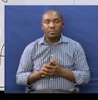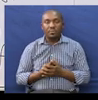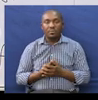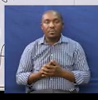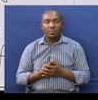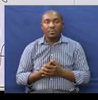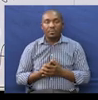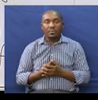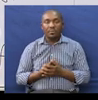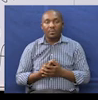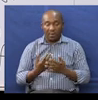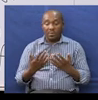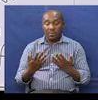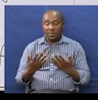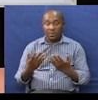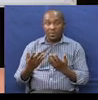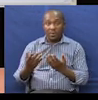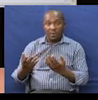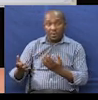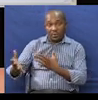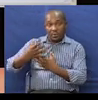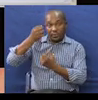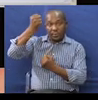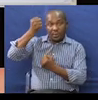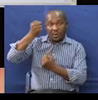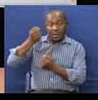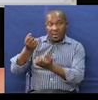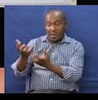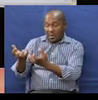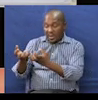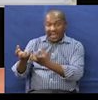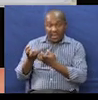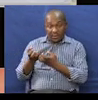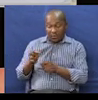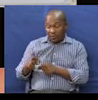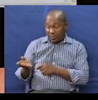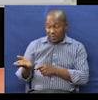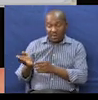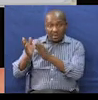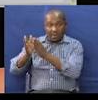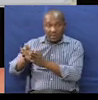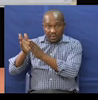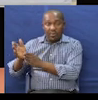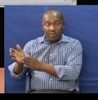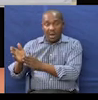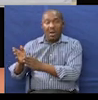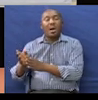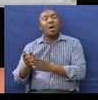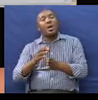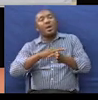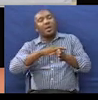And in order to meet his needs, he uses different he used